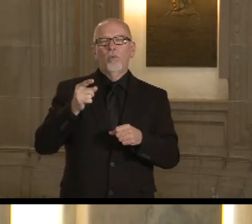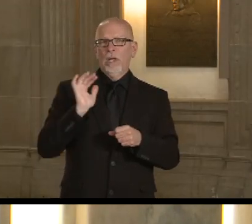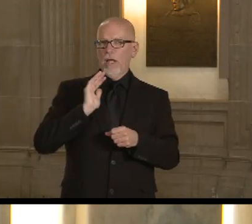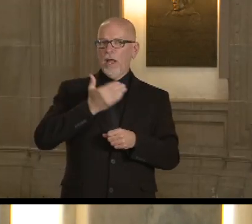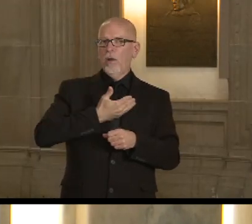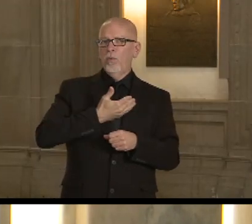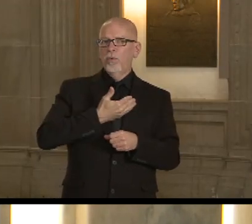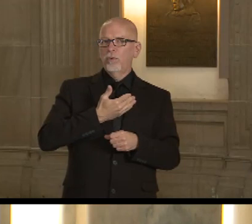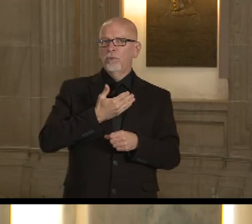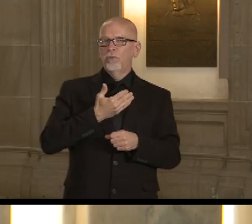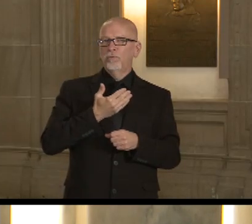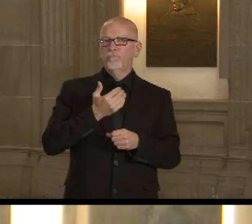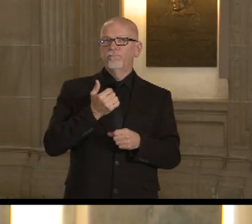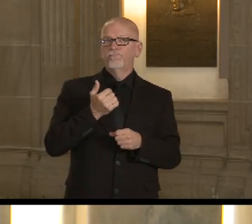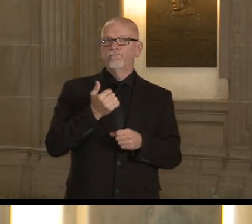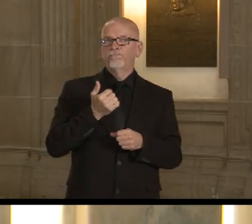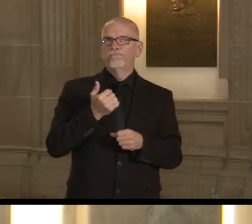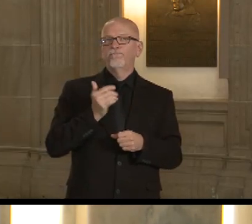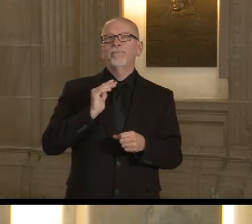our